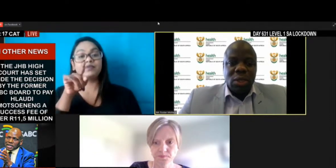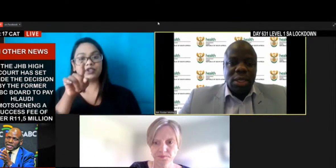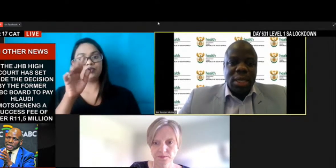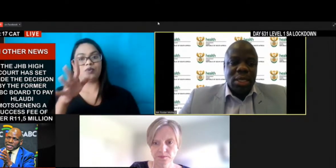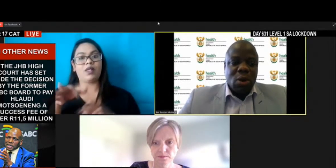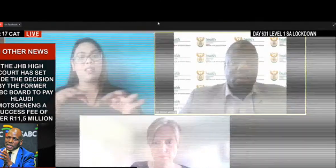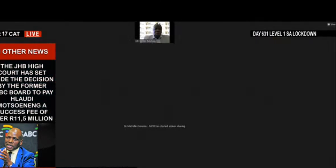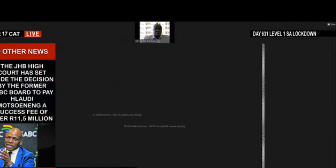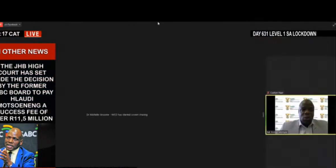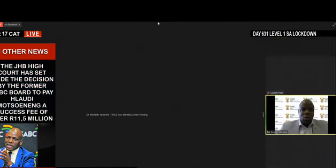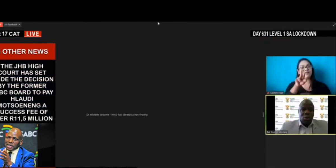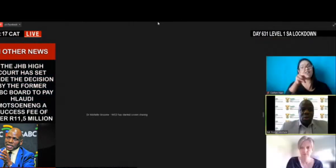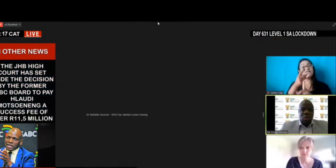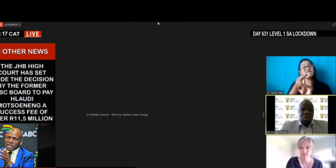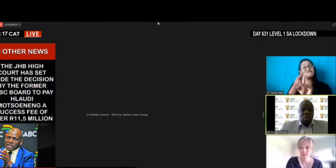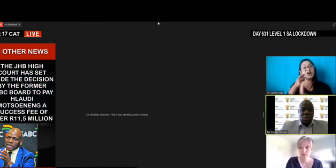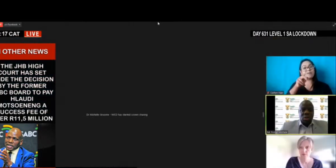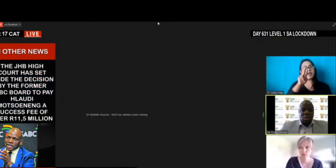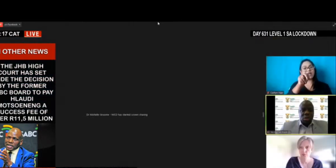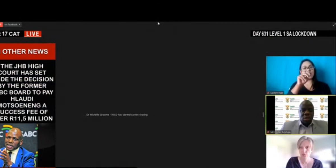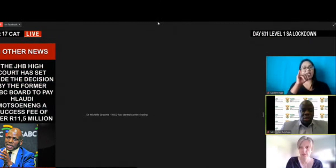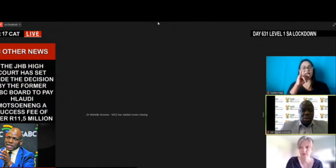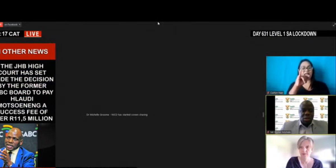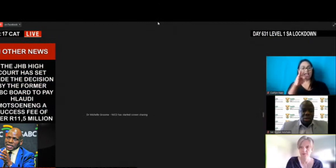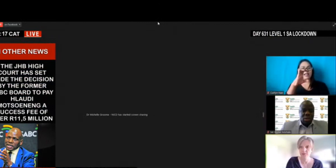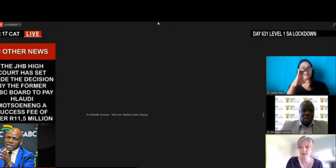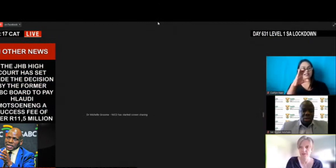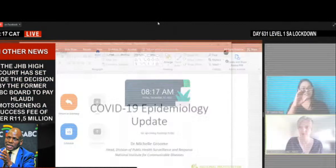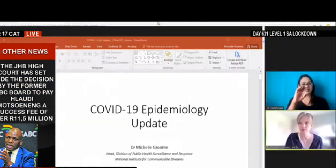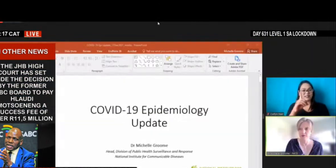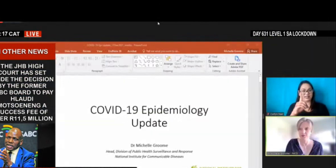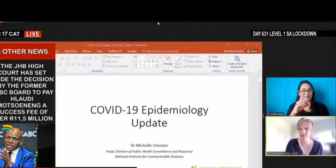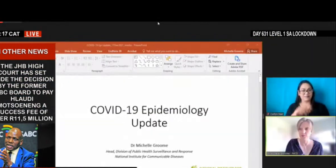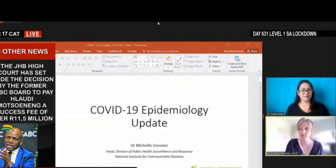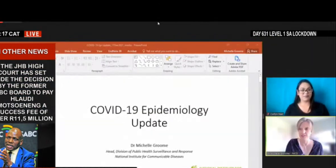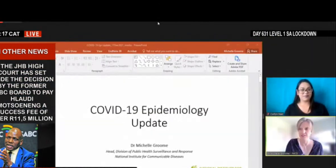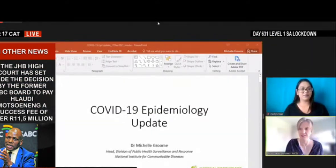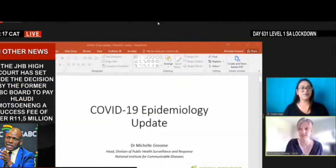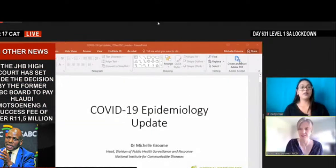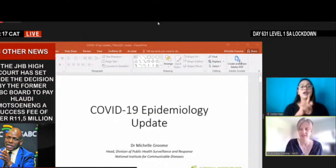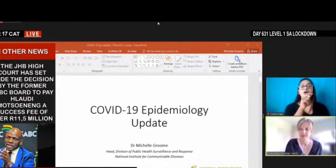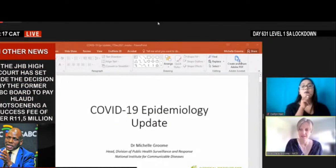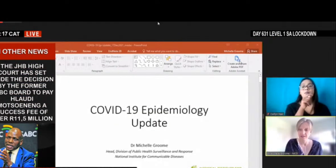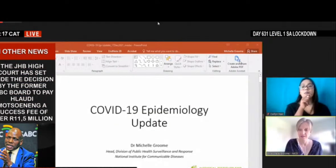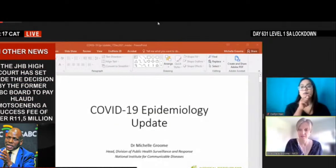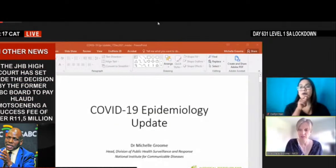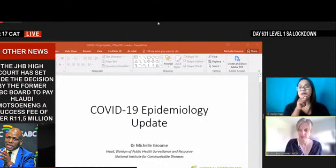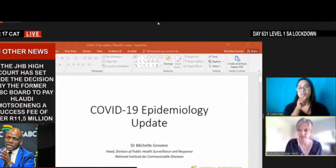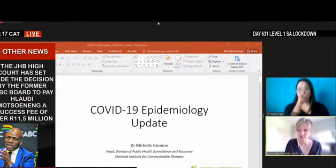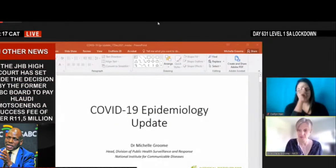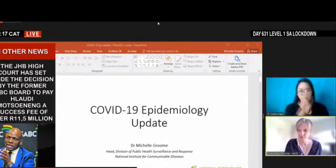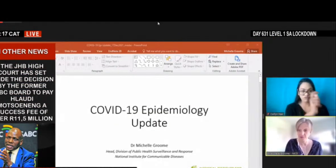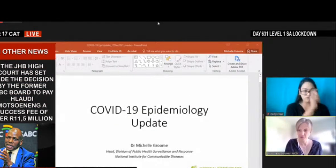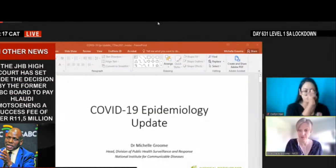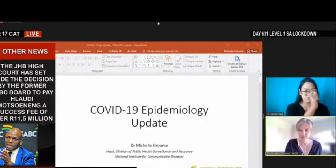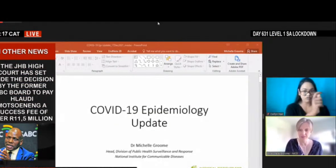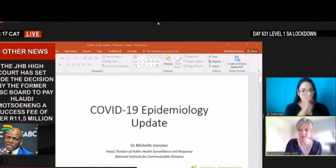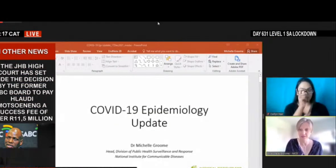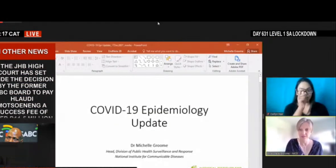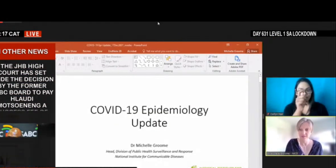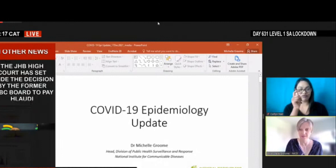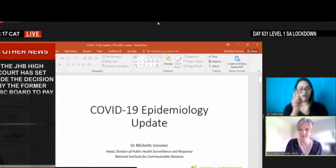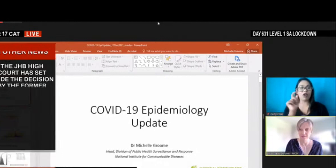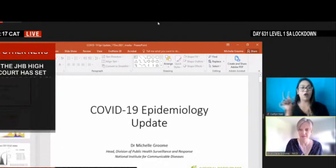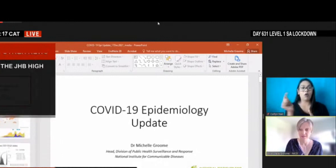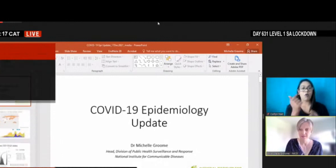report is concerned. Over to you, Doc. Sure. Good morning, everyone, Honourable Minister, colleagues and all the viewers.